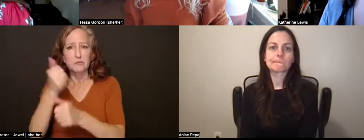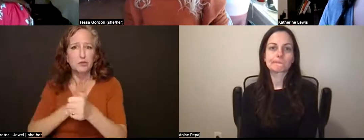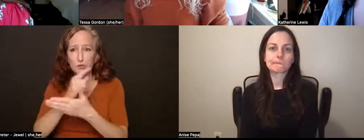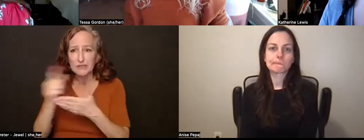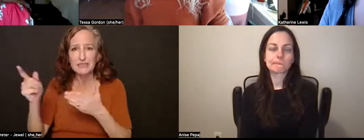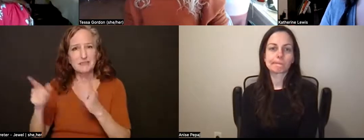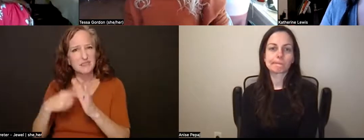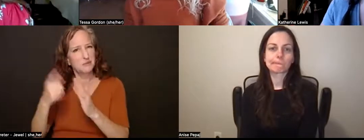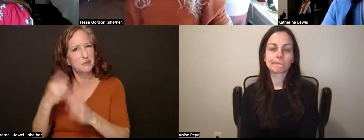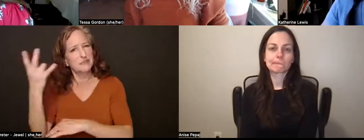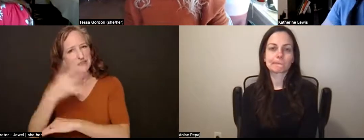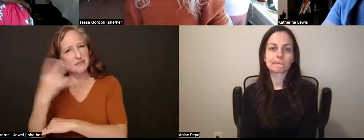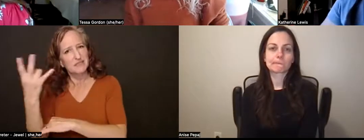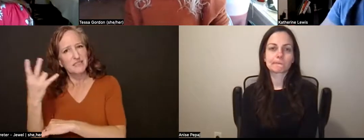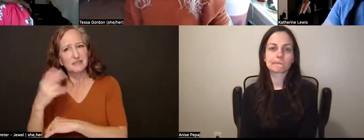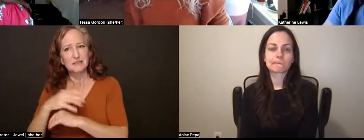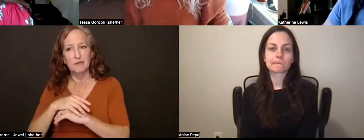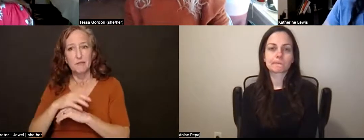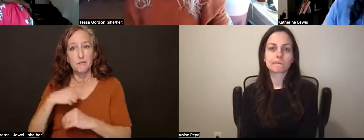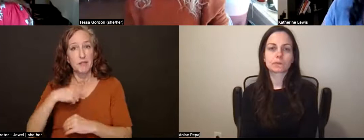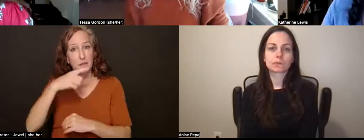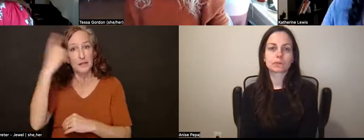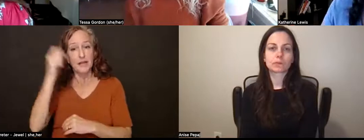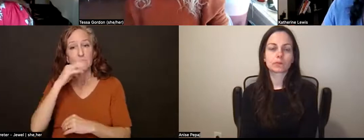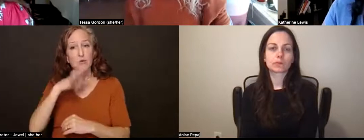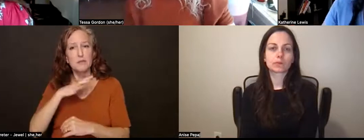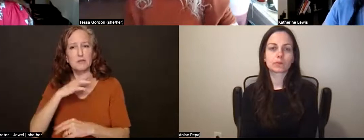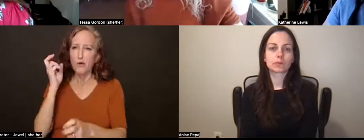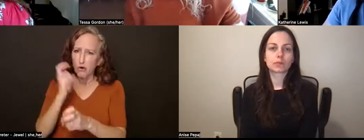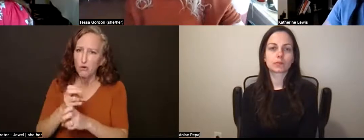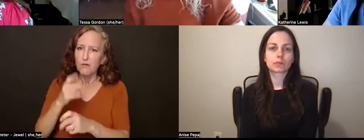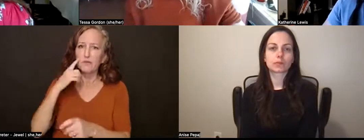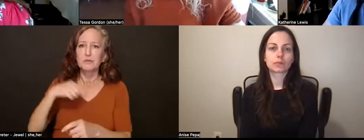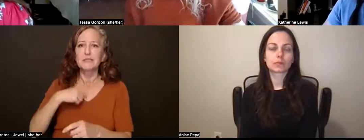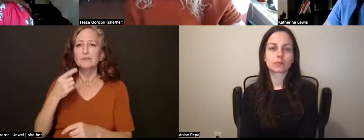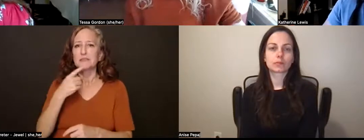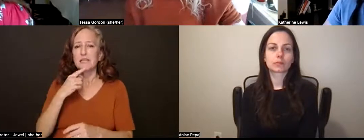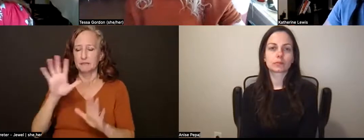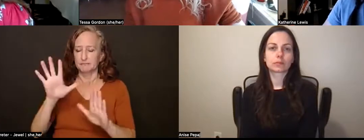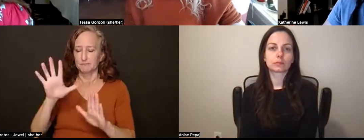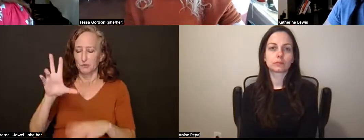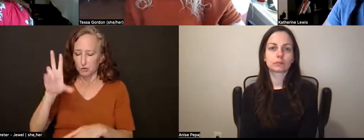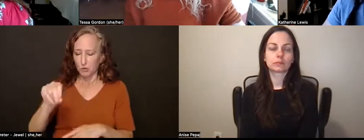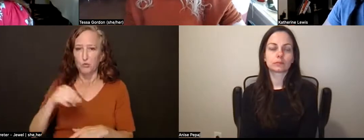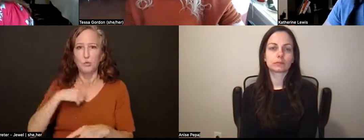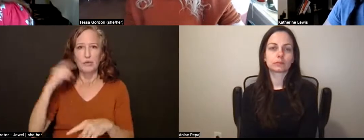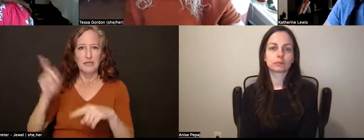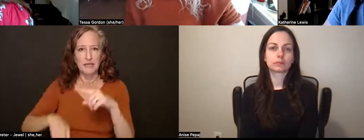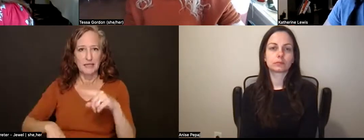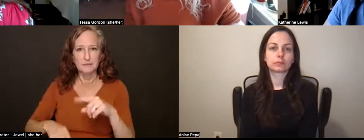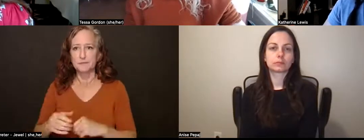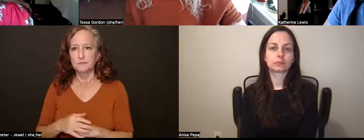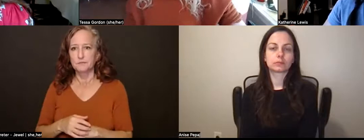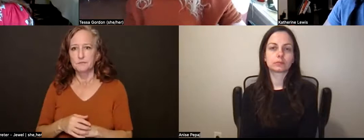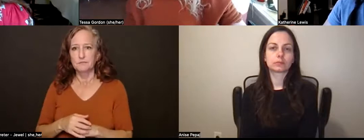sometimes Sundays. But as a Black woman, it is difficult for me to sometimes say, no, I can't,